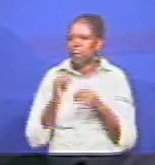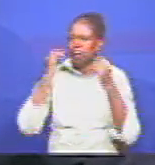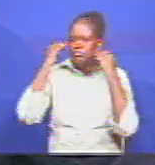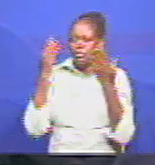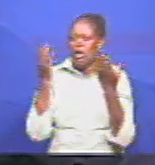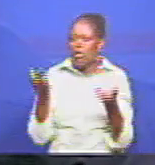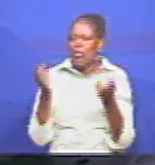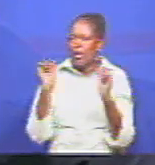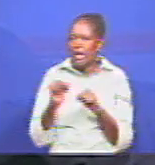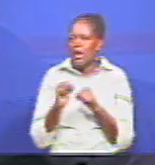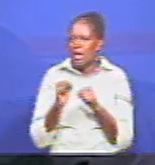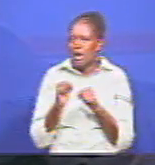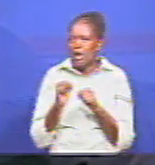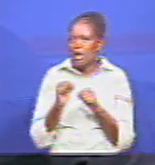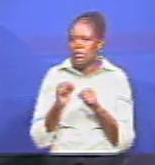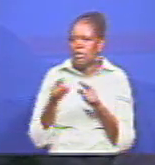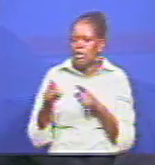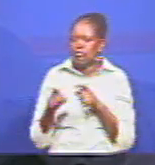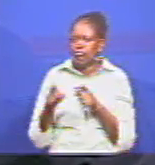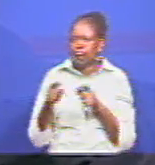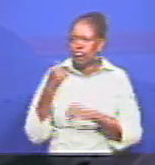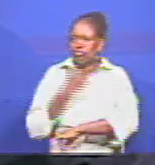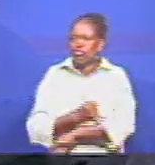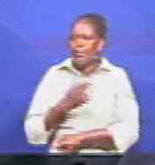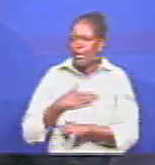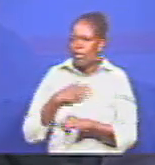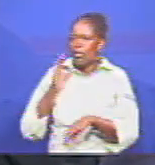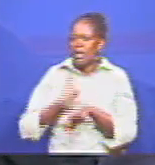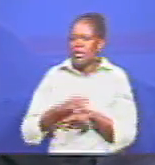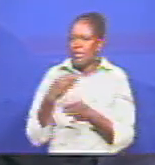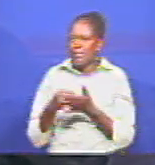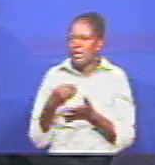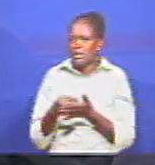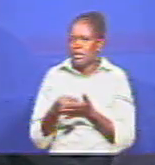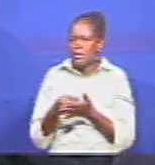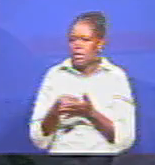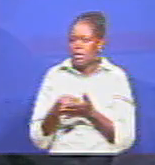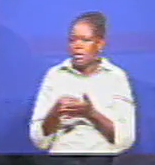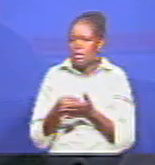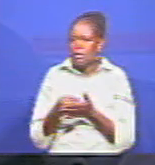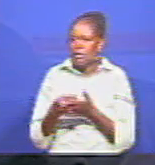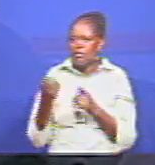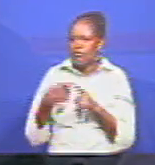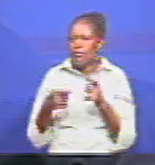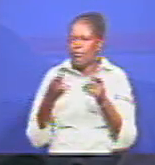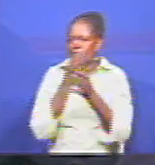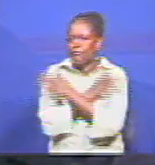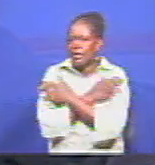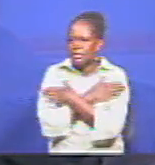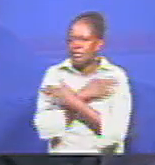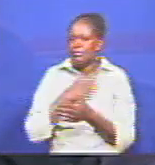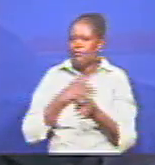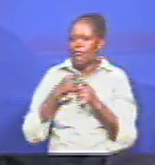able to yes, yes. run our institutions and yes. so on. Yes, we are receiving, of course, donations from our friends mm-hmm. from